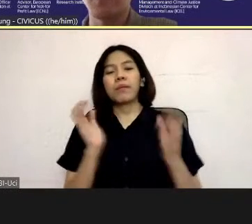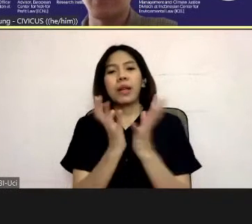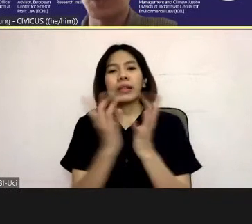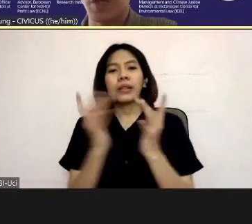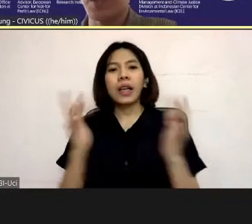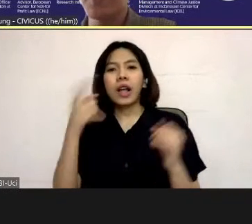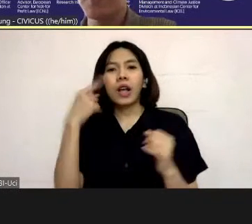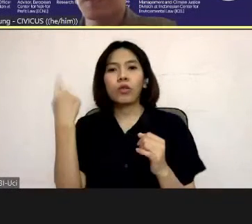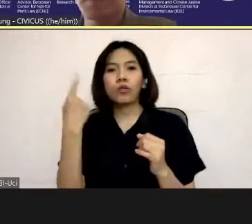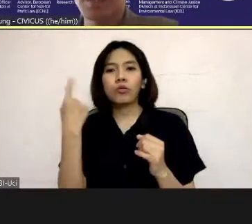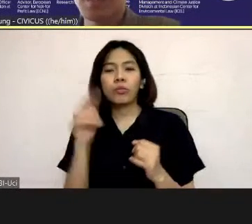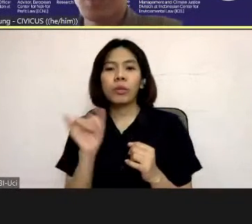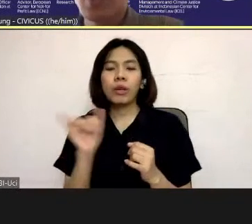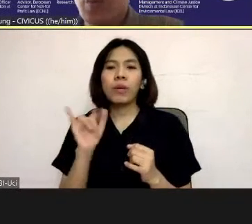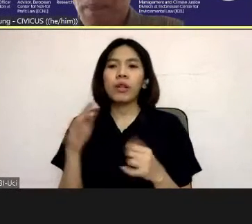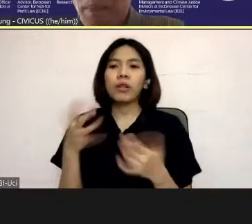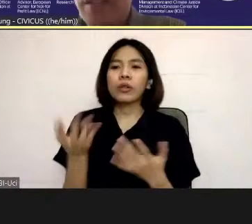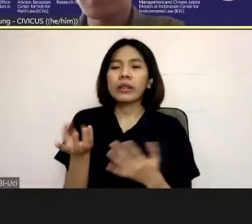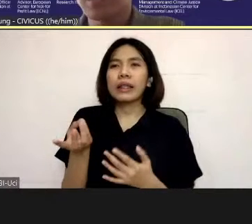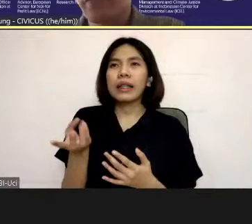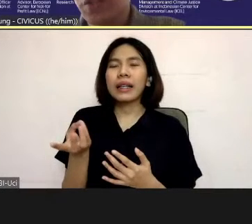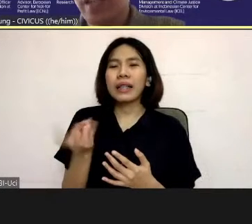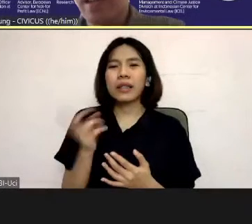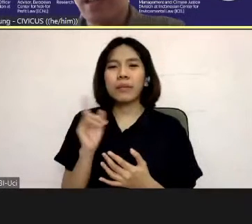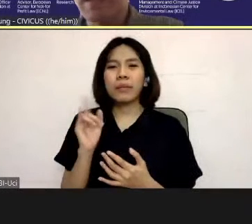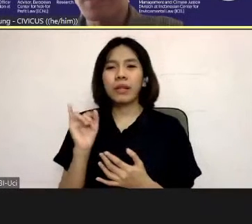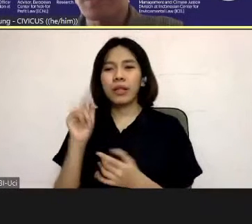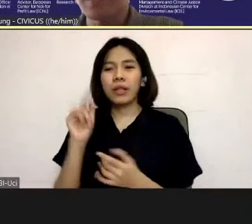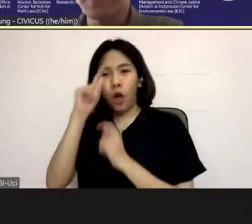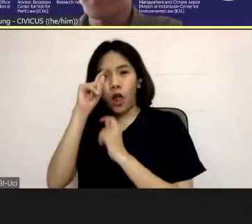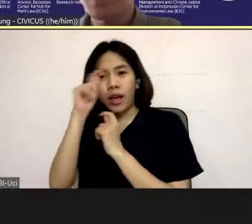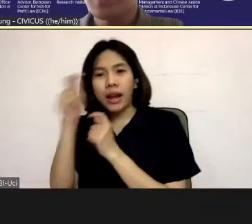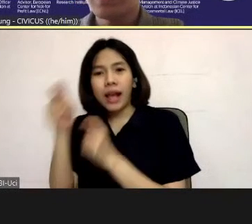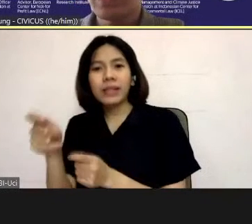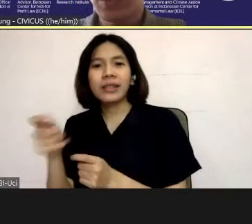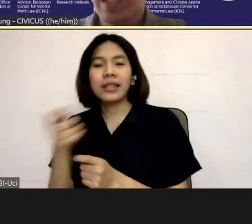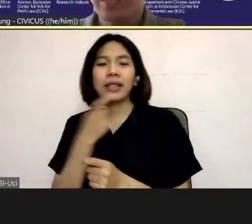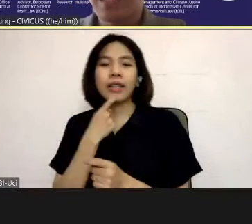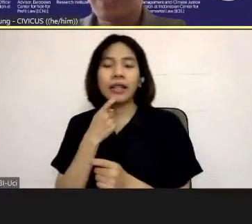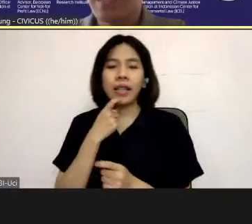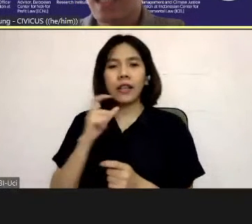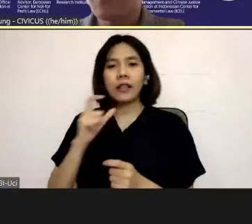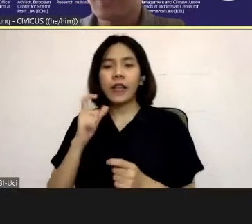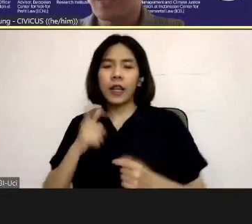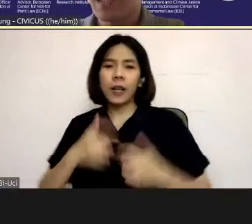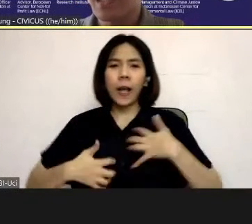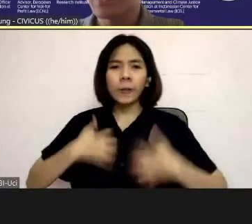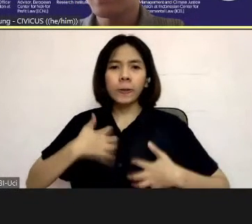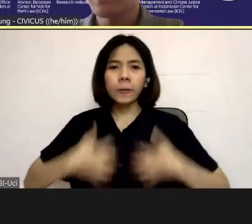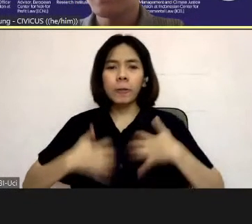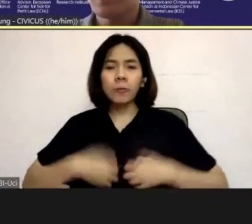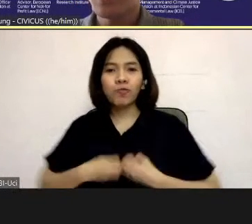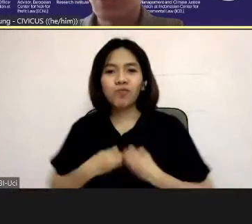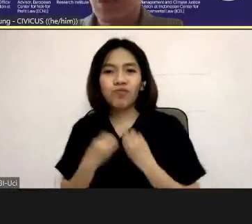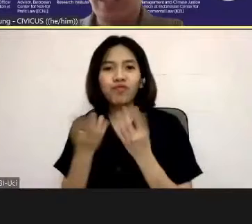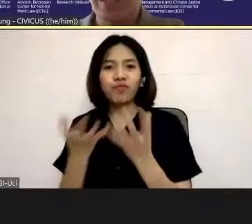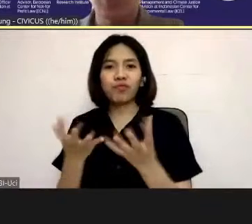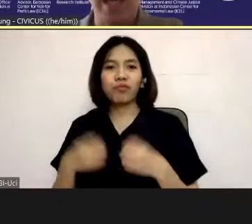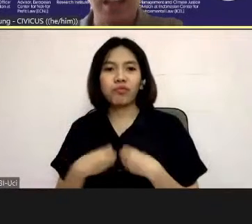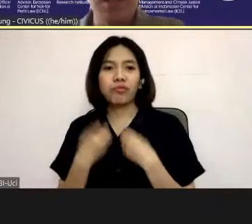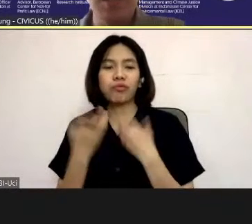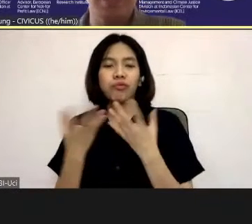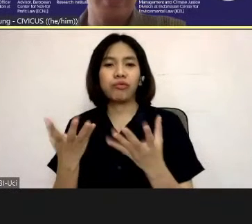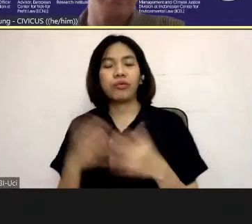and freedom of expressions. Repressed civil society, meaning civil society is significantly